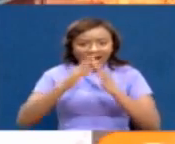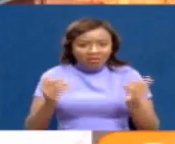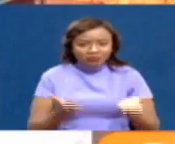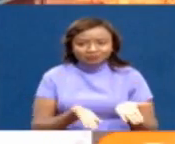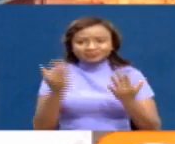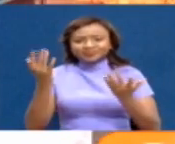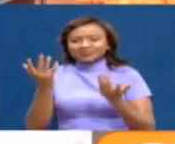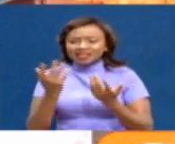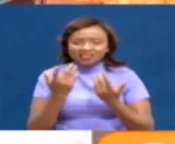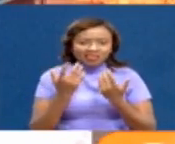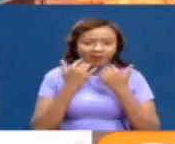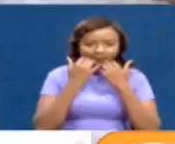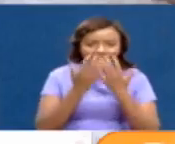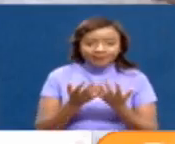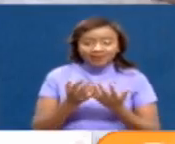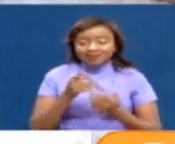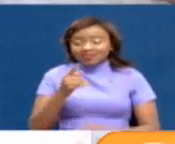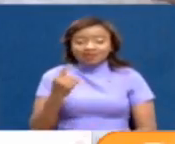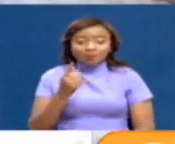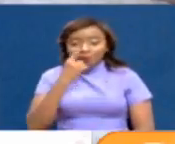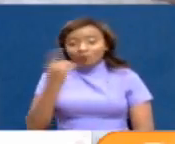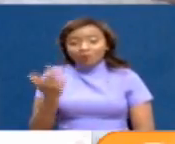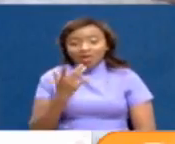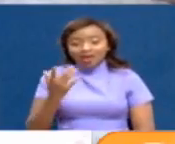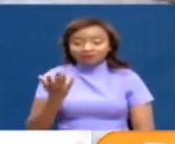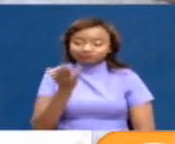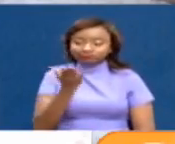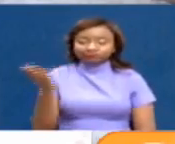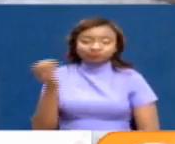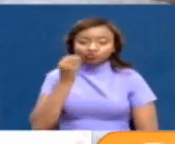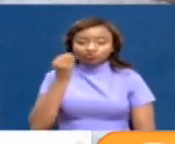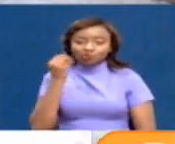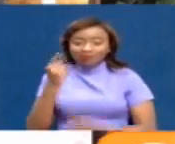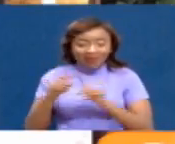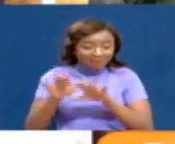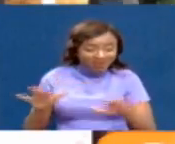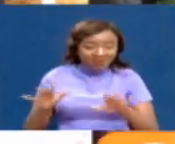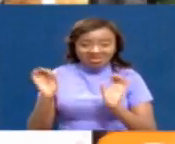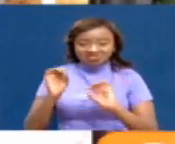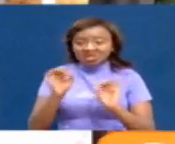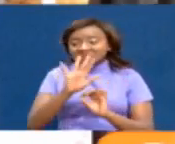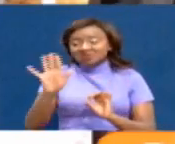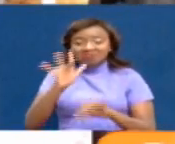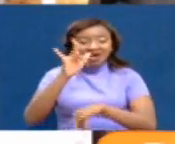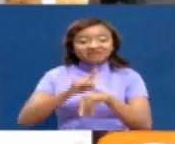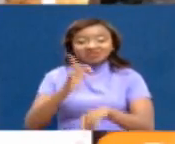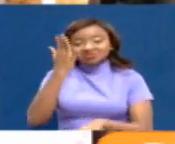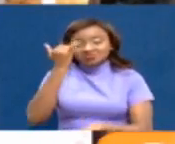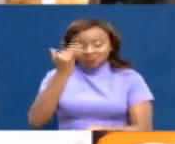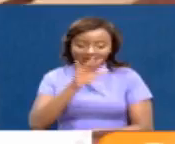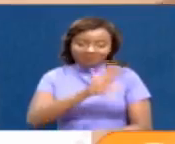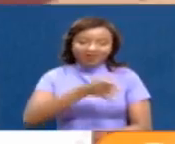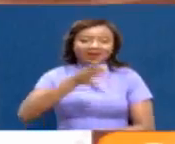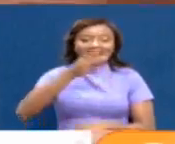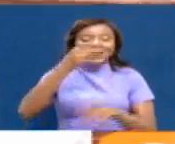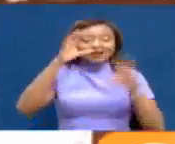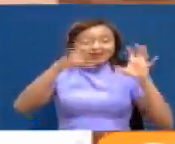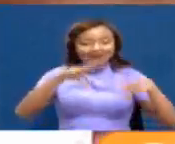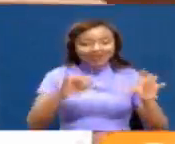neighboring villages, or are living in temporary shelters. Most are victims of flooding that occurred last year.